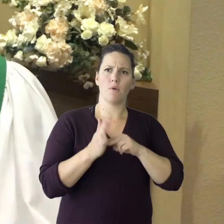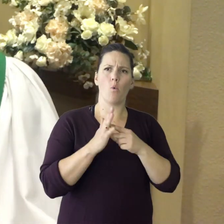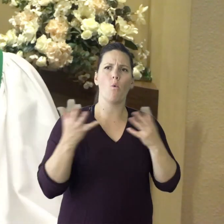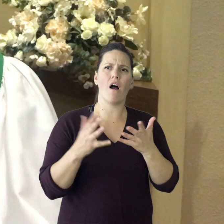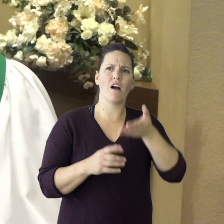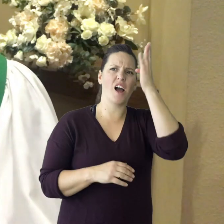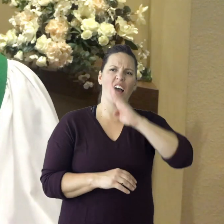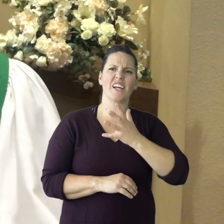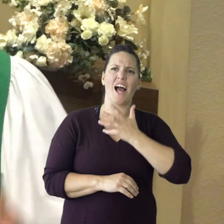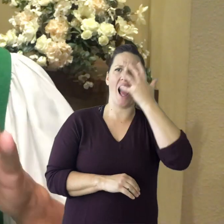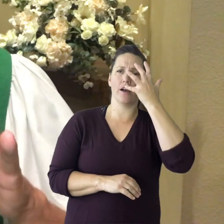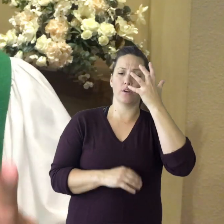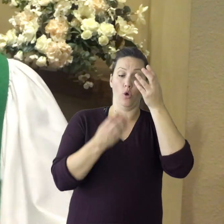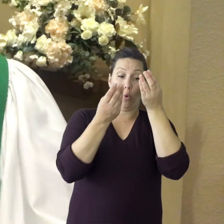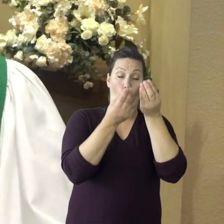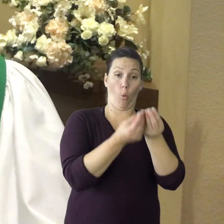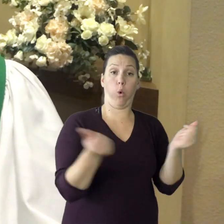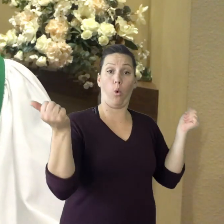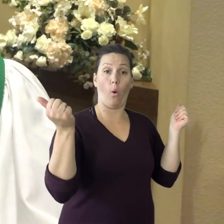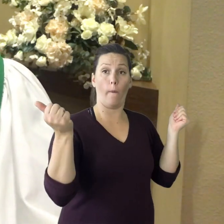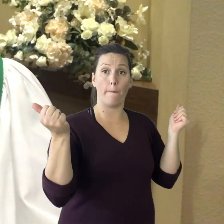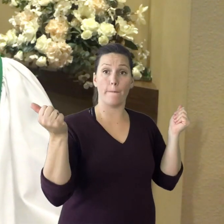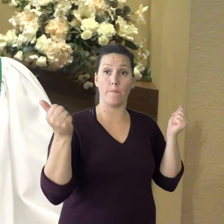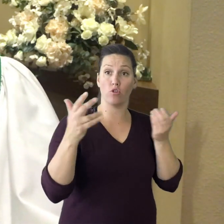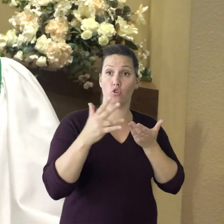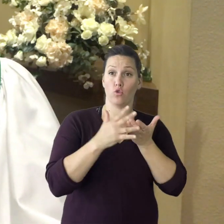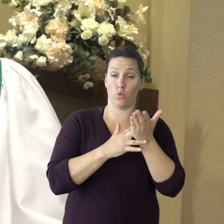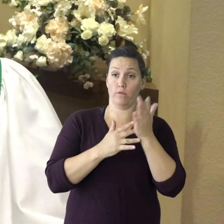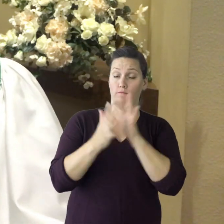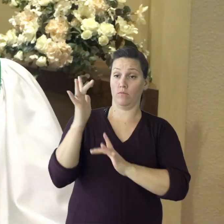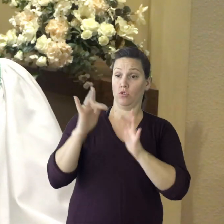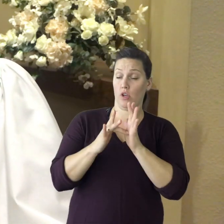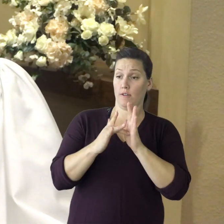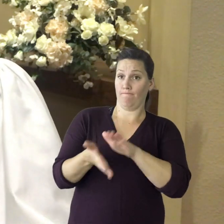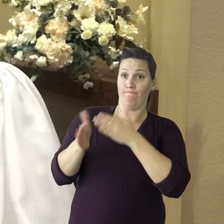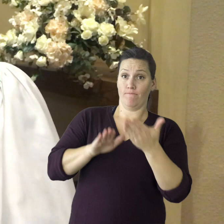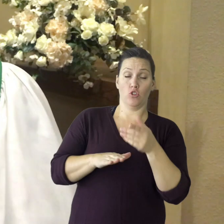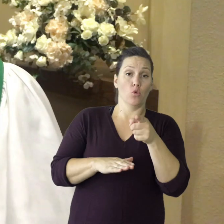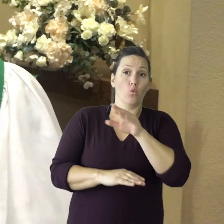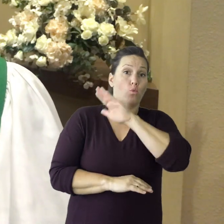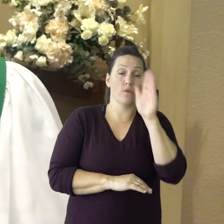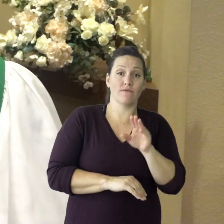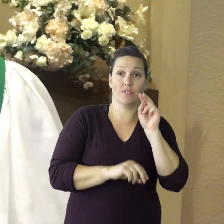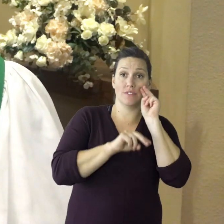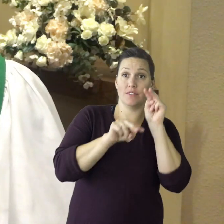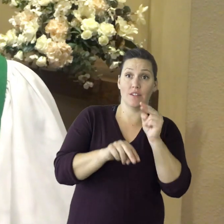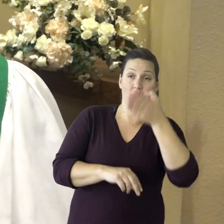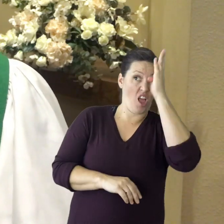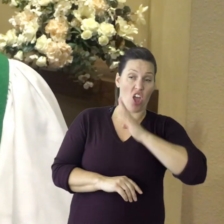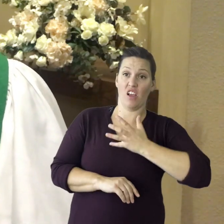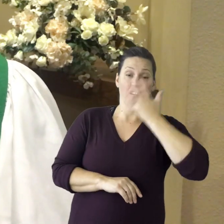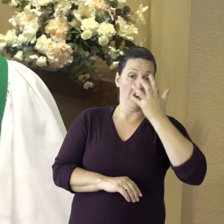the wrath of God has been satisfied in the death of Jesus. You will